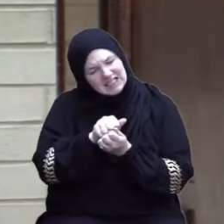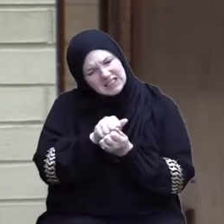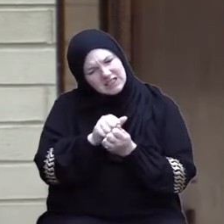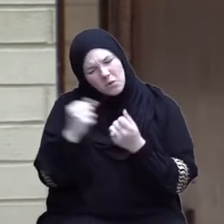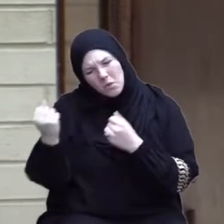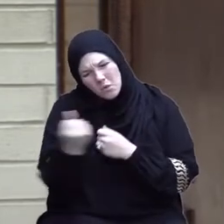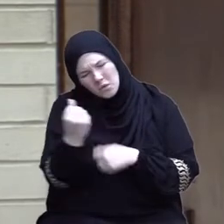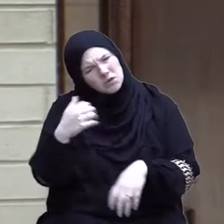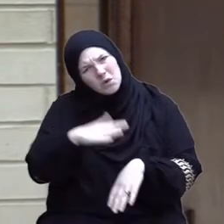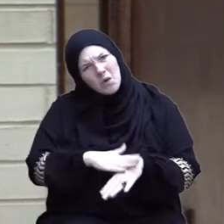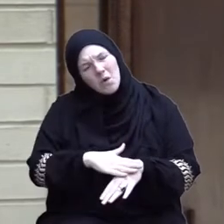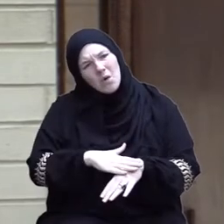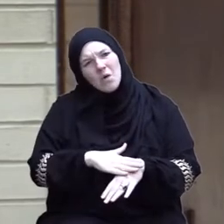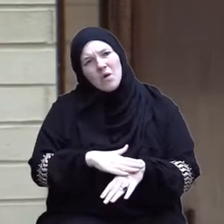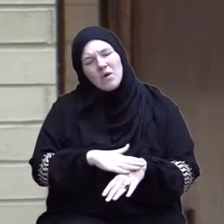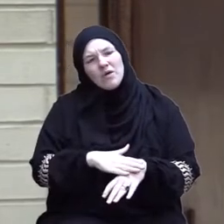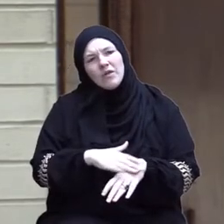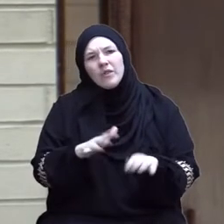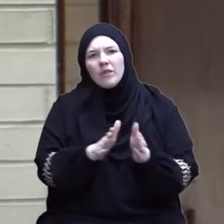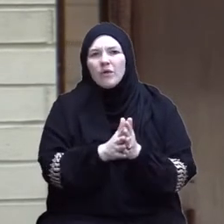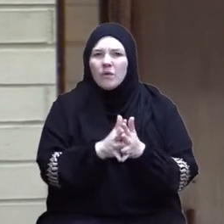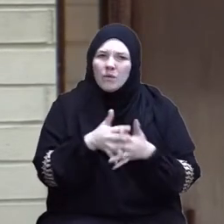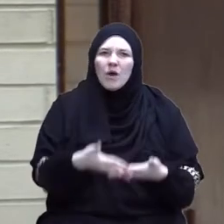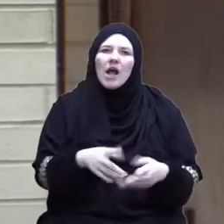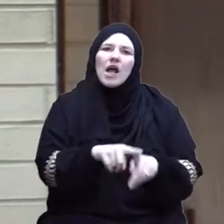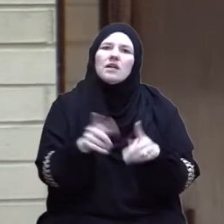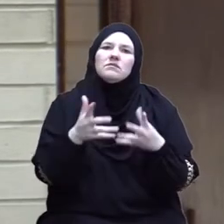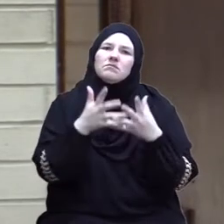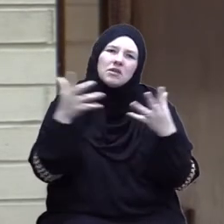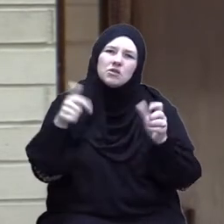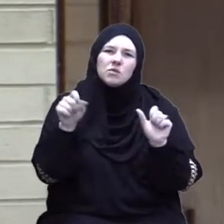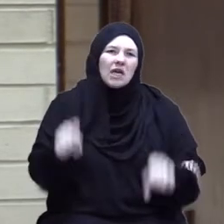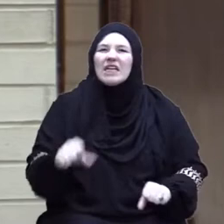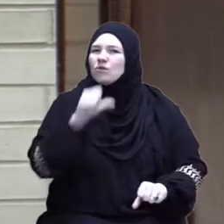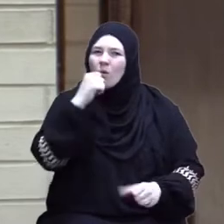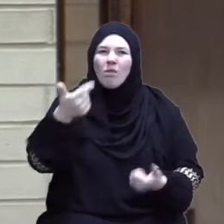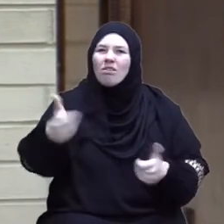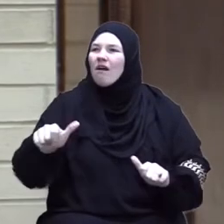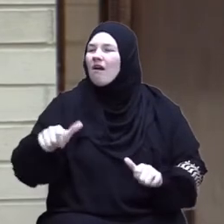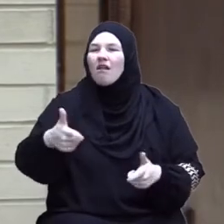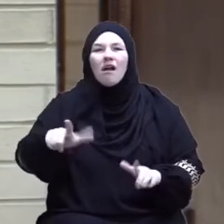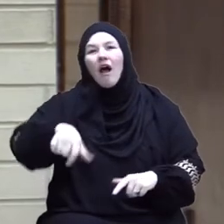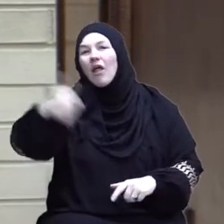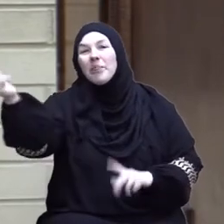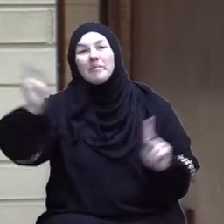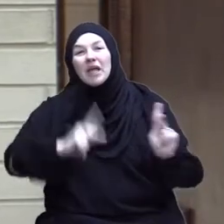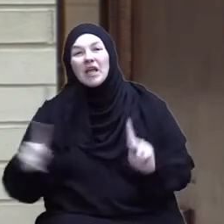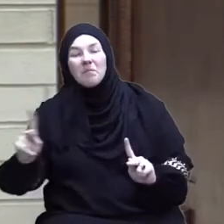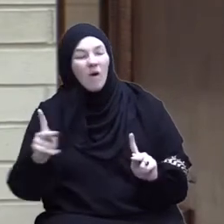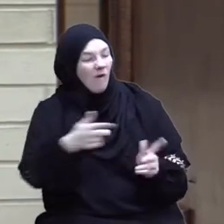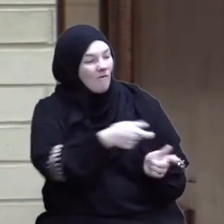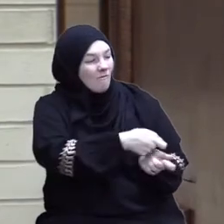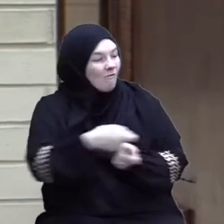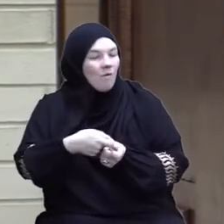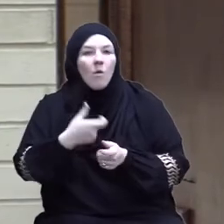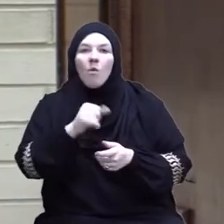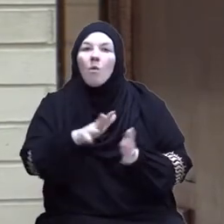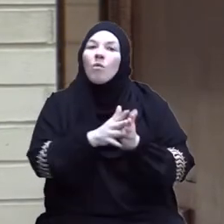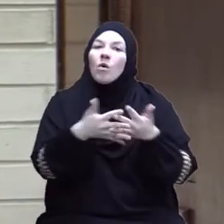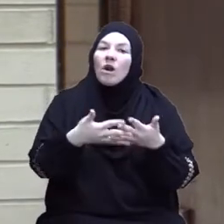them as strong as you can. Let not anyone take you away from it or take it away from